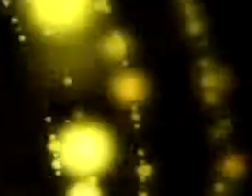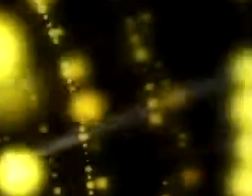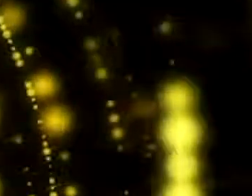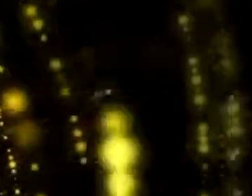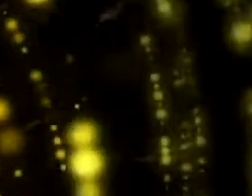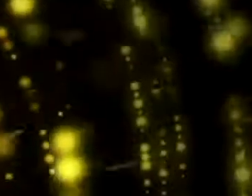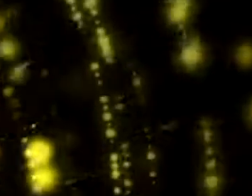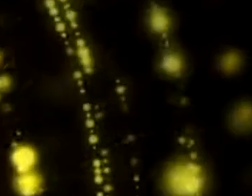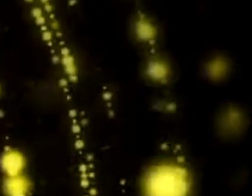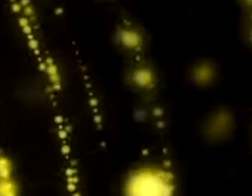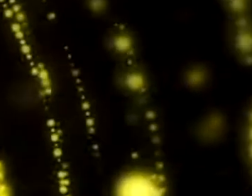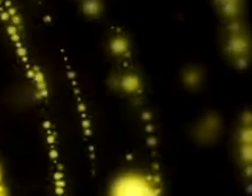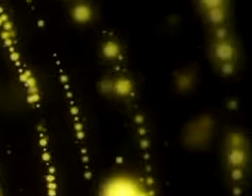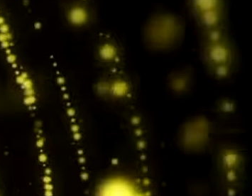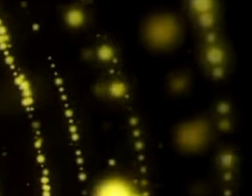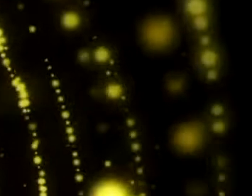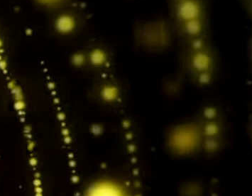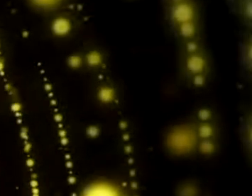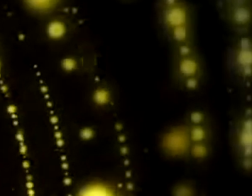Good morning.